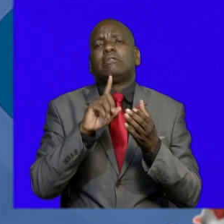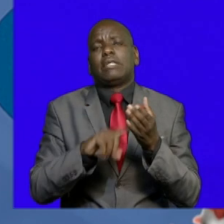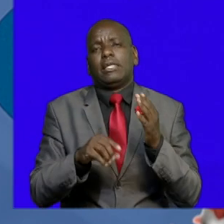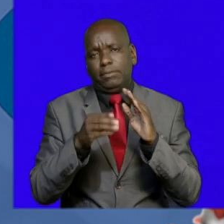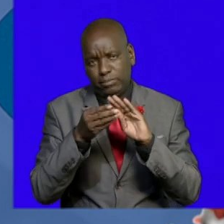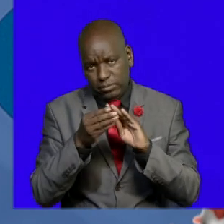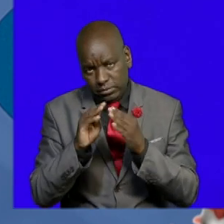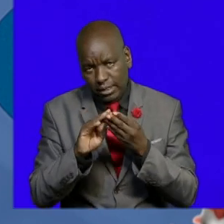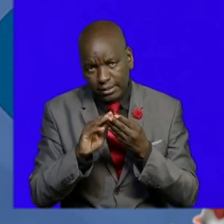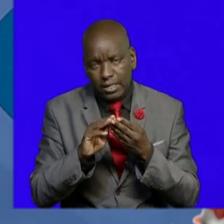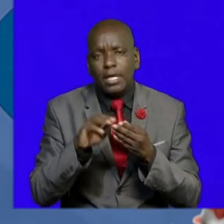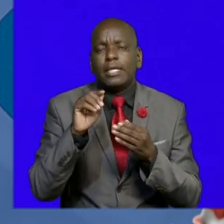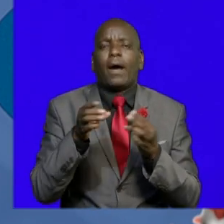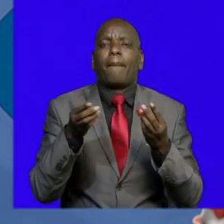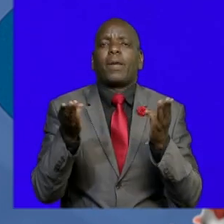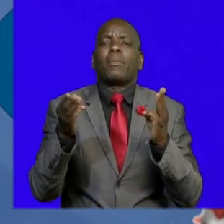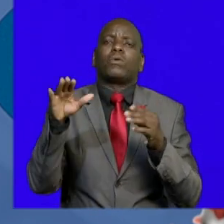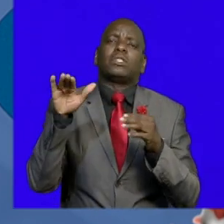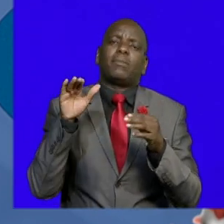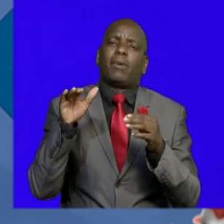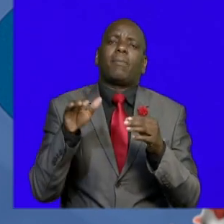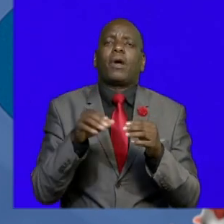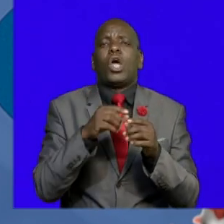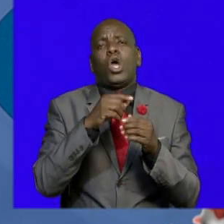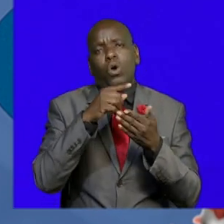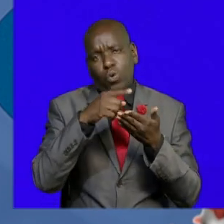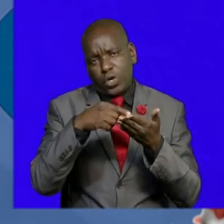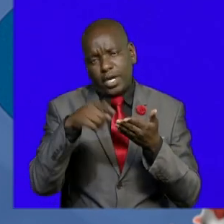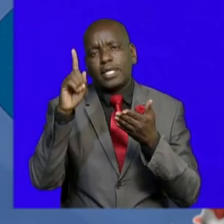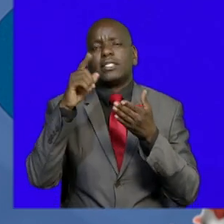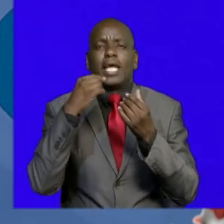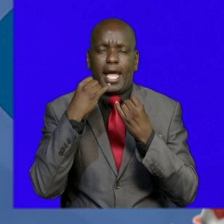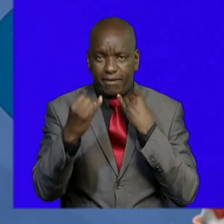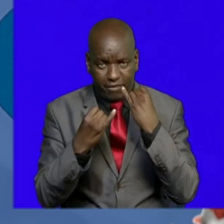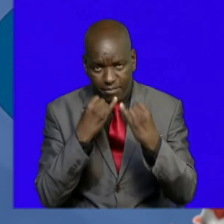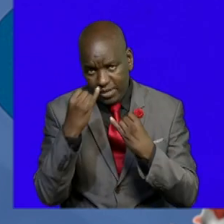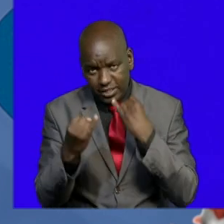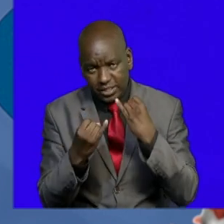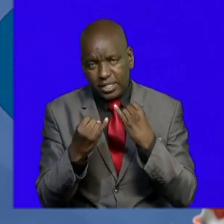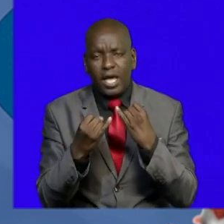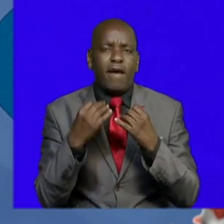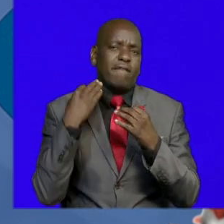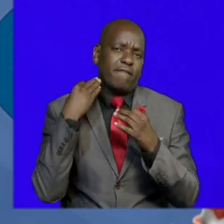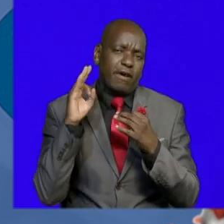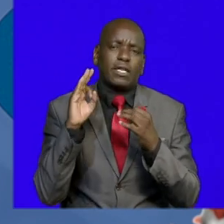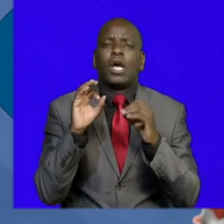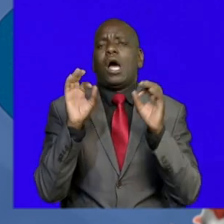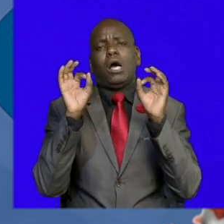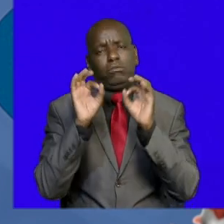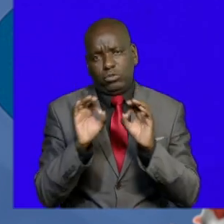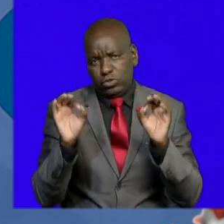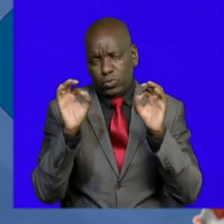to ensure that the population has accurate vaccine information and is not misled